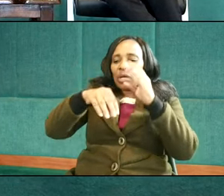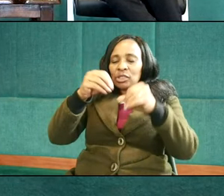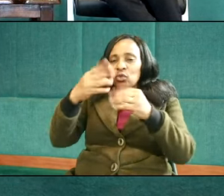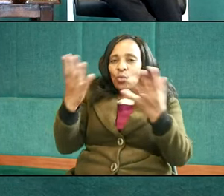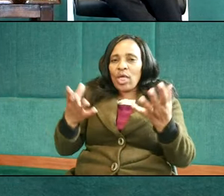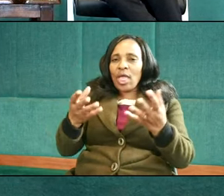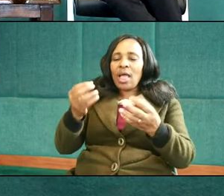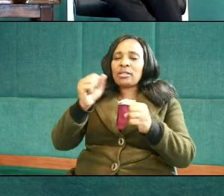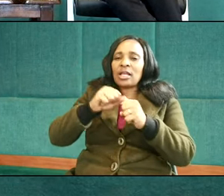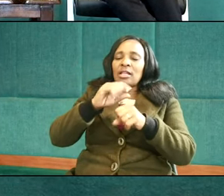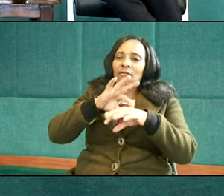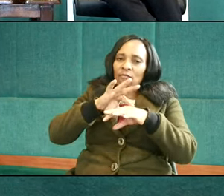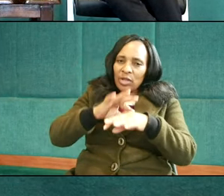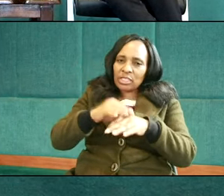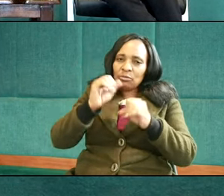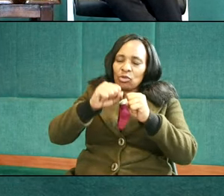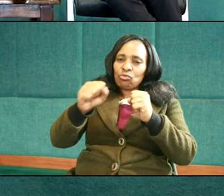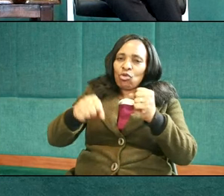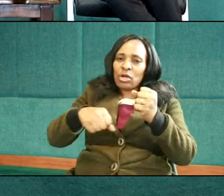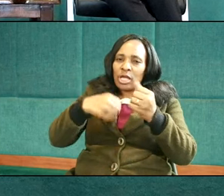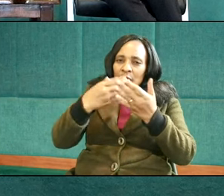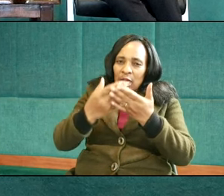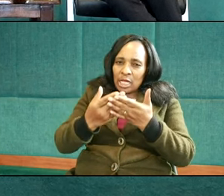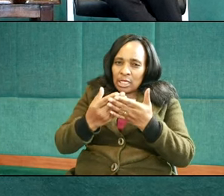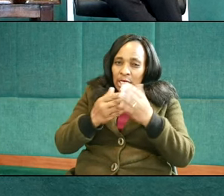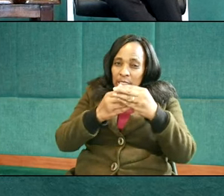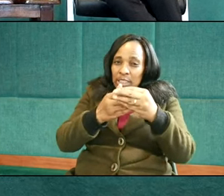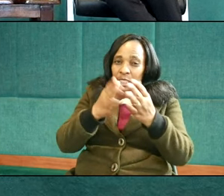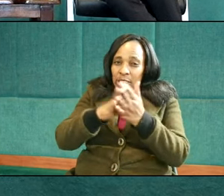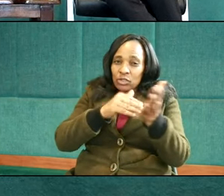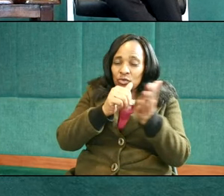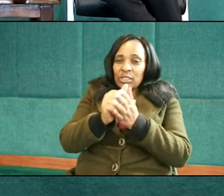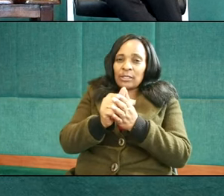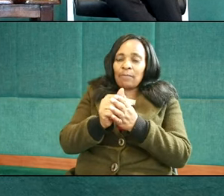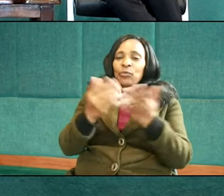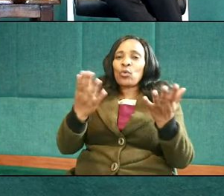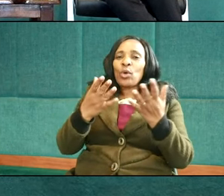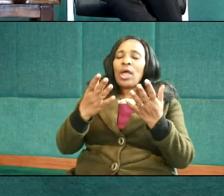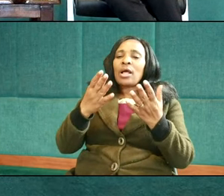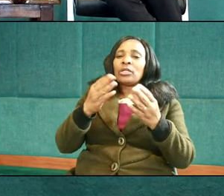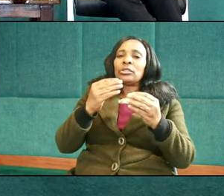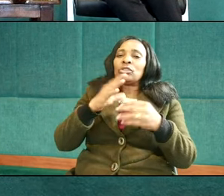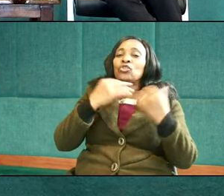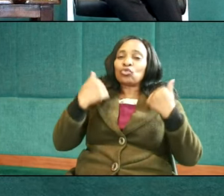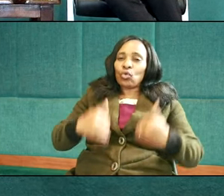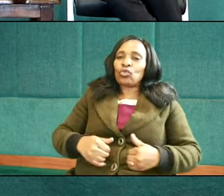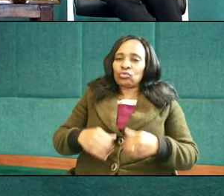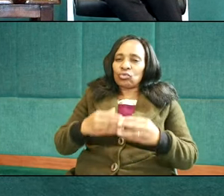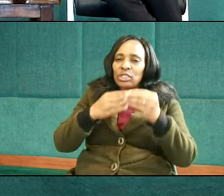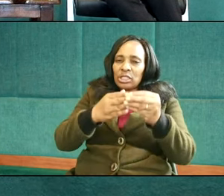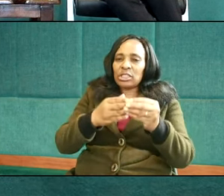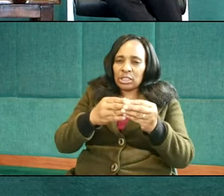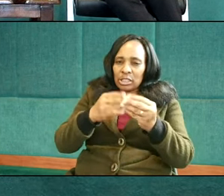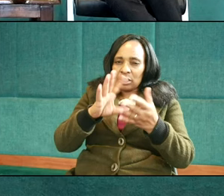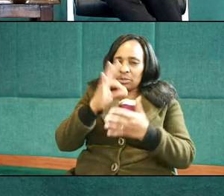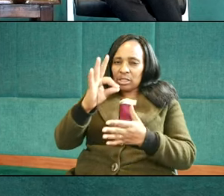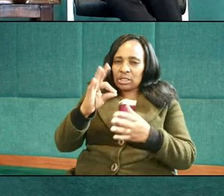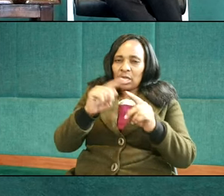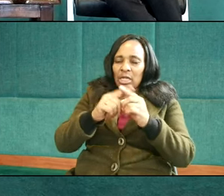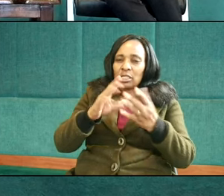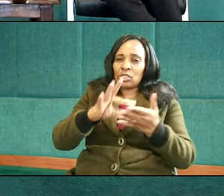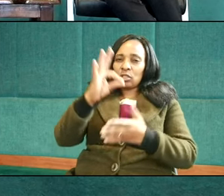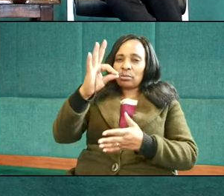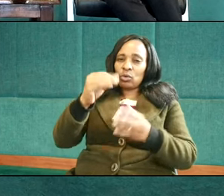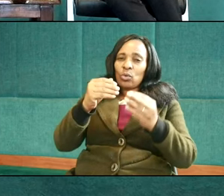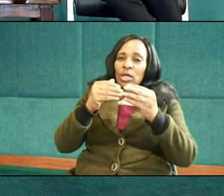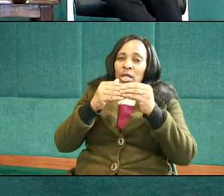the flesh from the flesh will reap destruction. Whoever sows to please the spirit from the spirit will reap eternal life. Let us